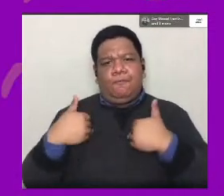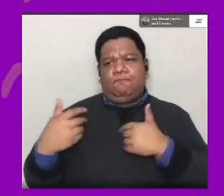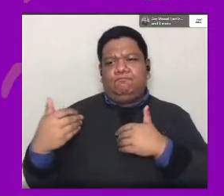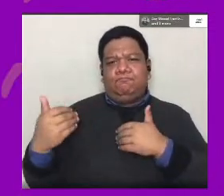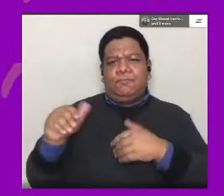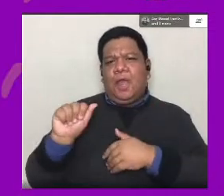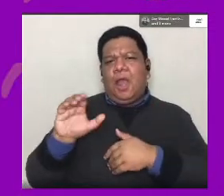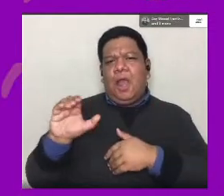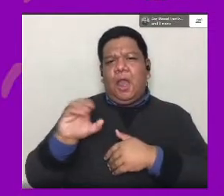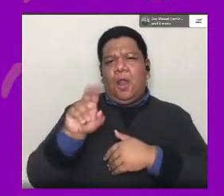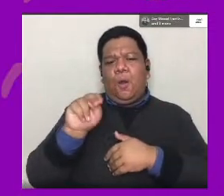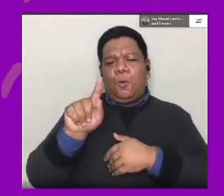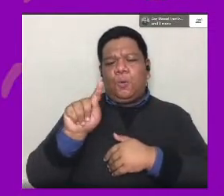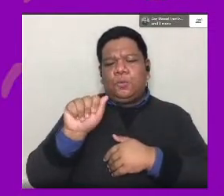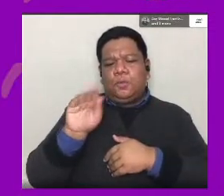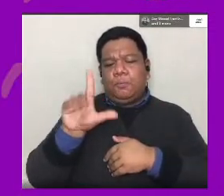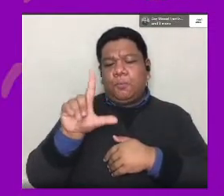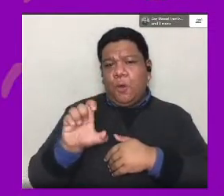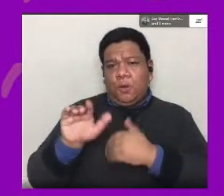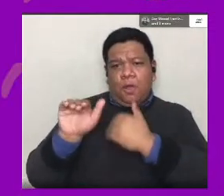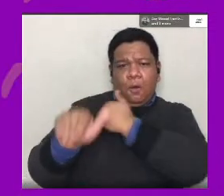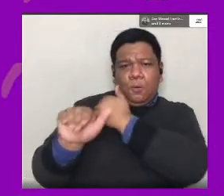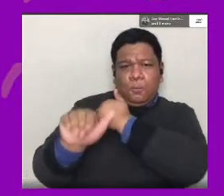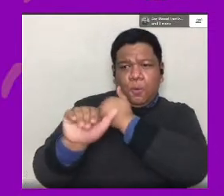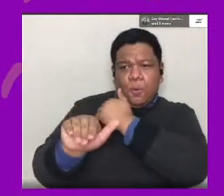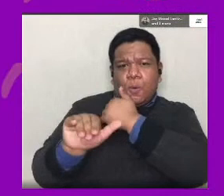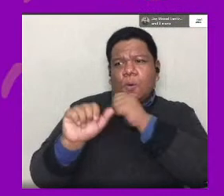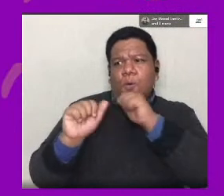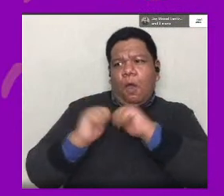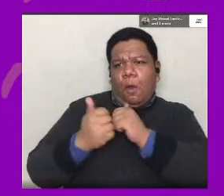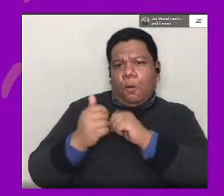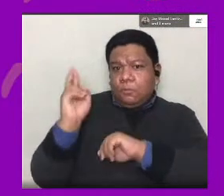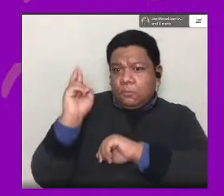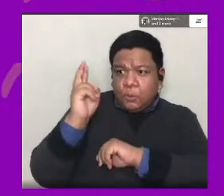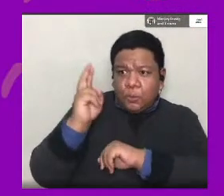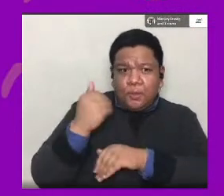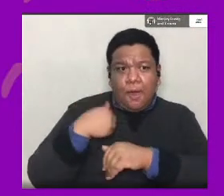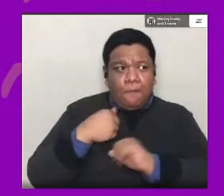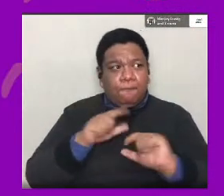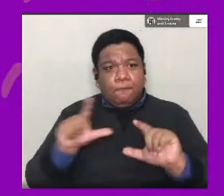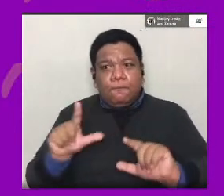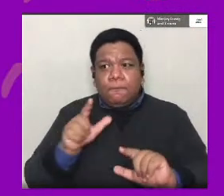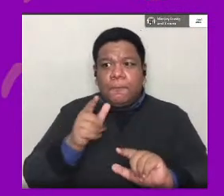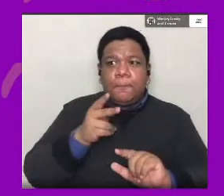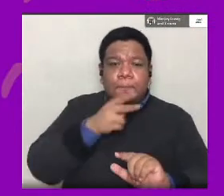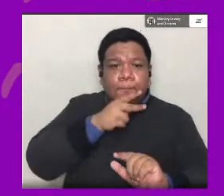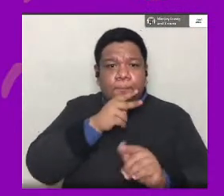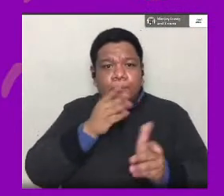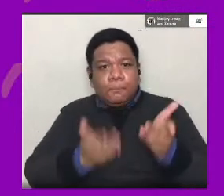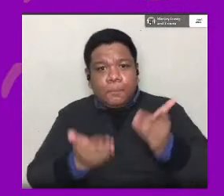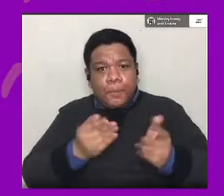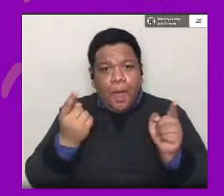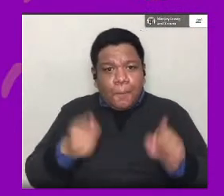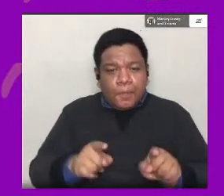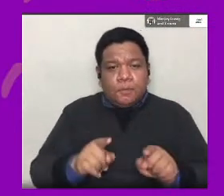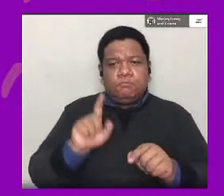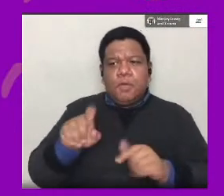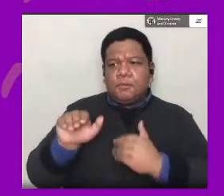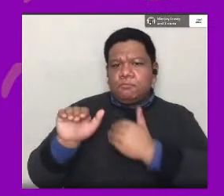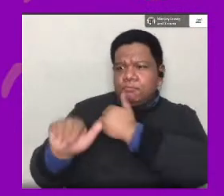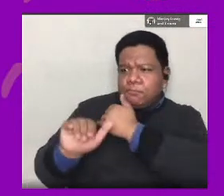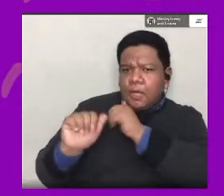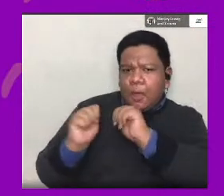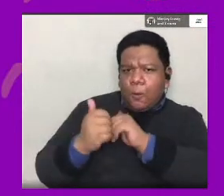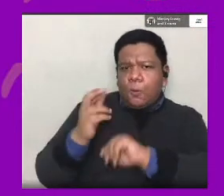reporting and investigating all credible allegations actually happens. And I'll post this